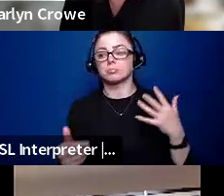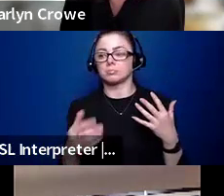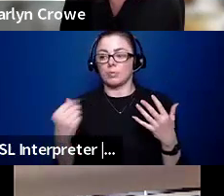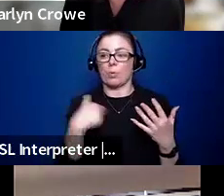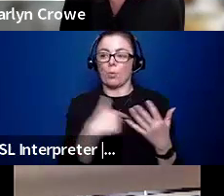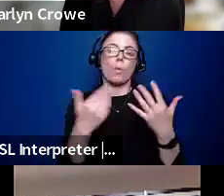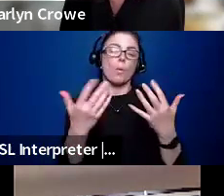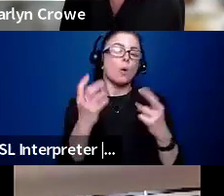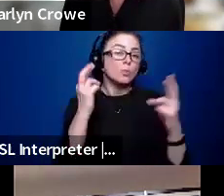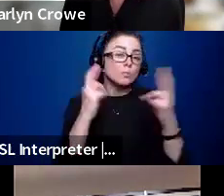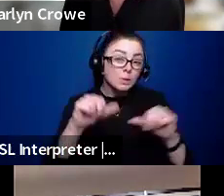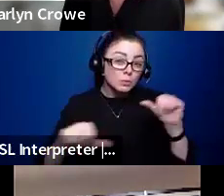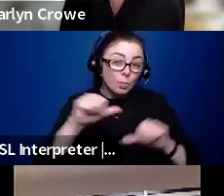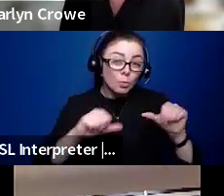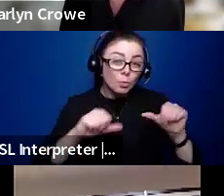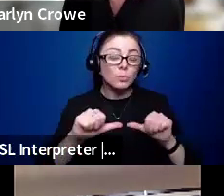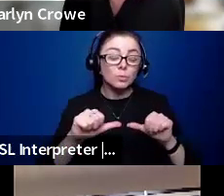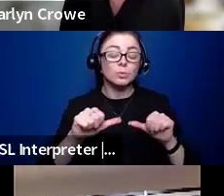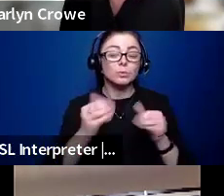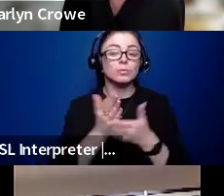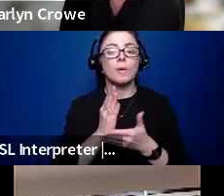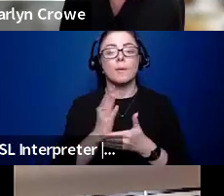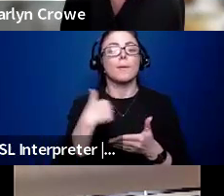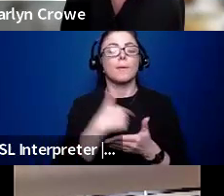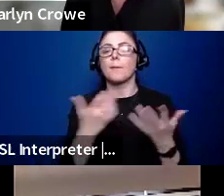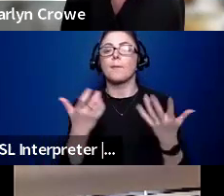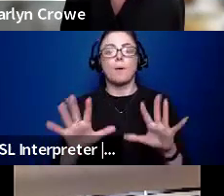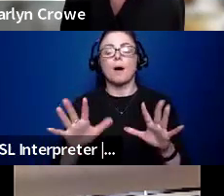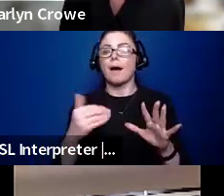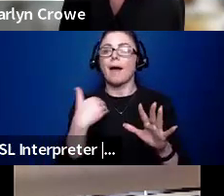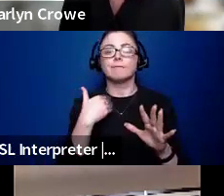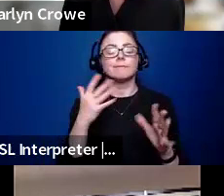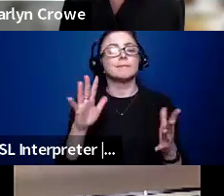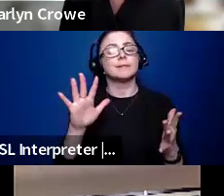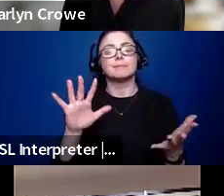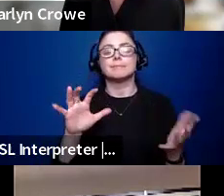with respect and not have disruptive behavior.